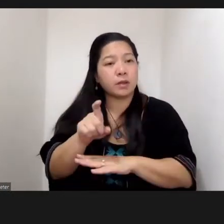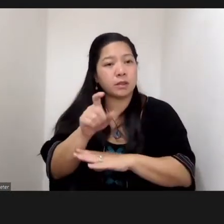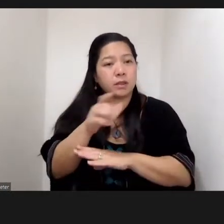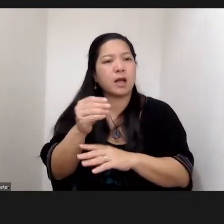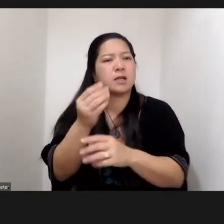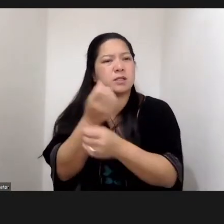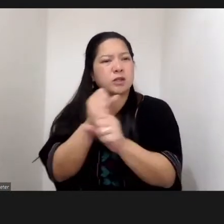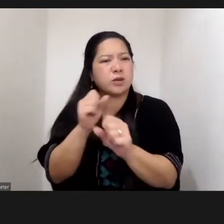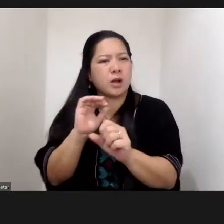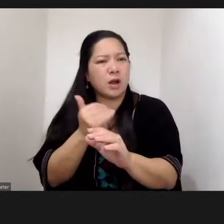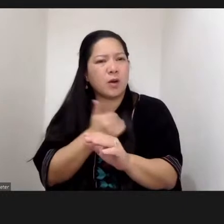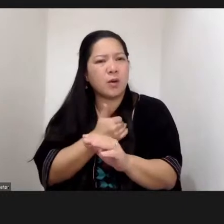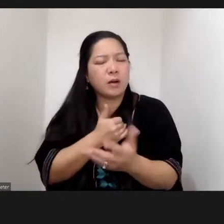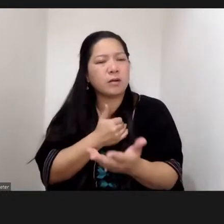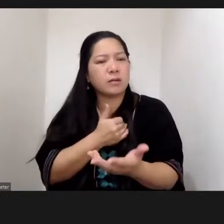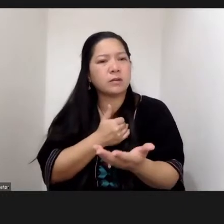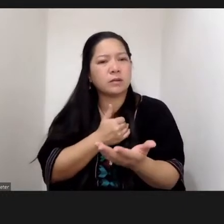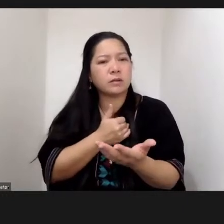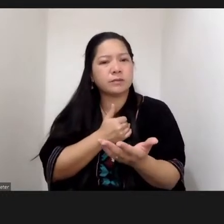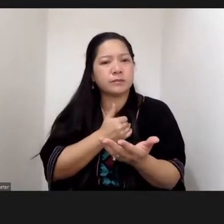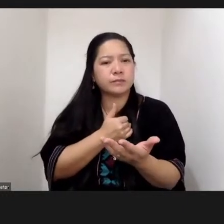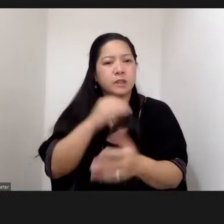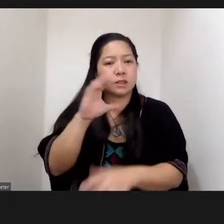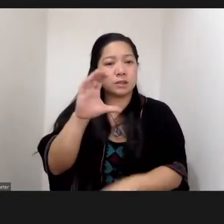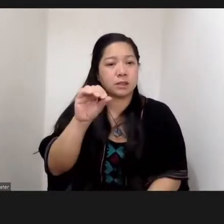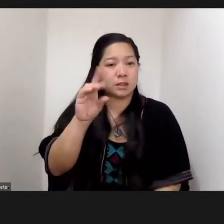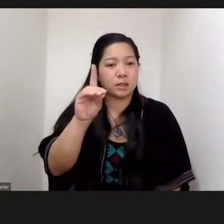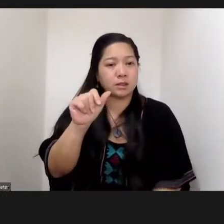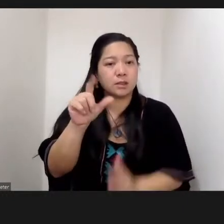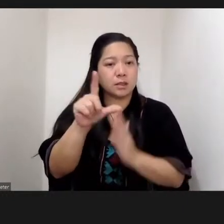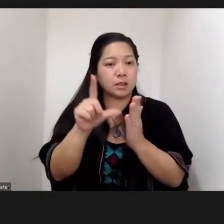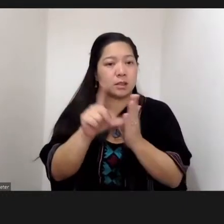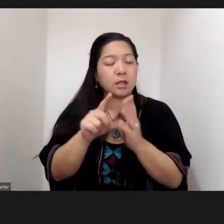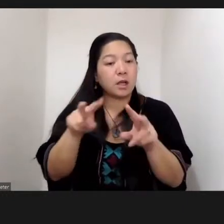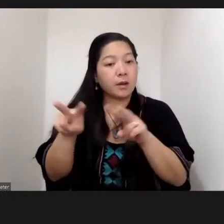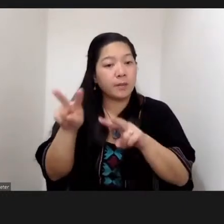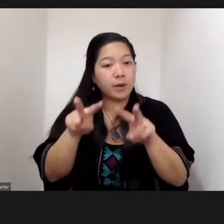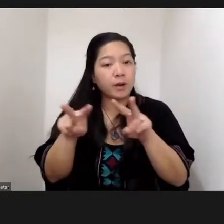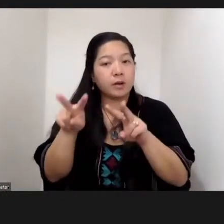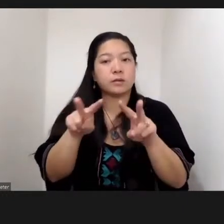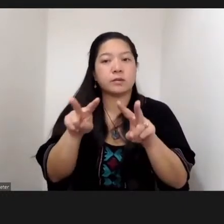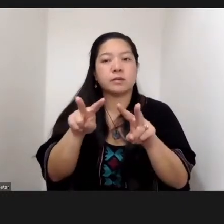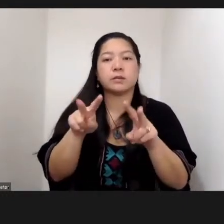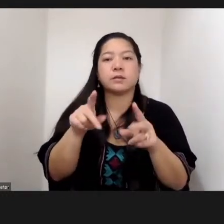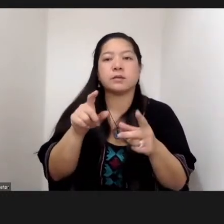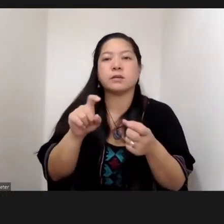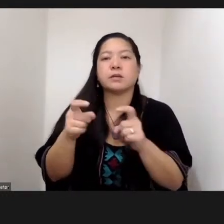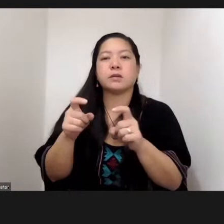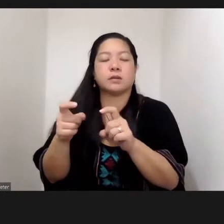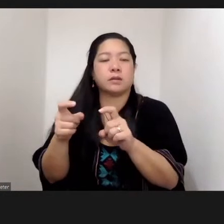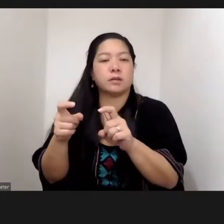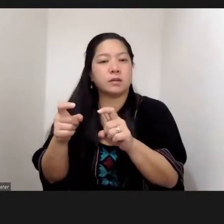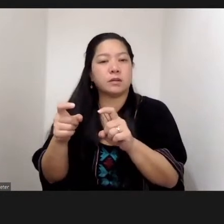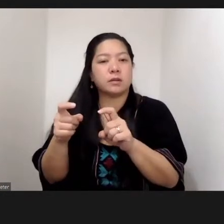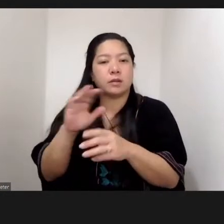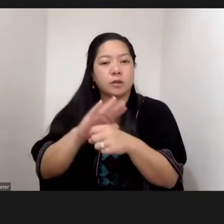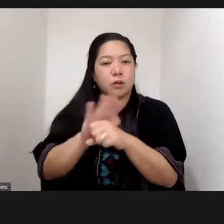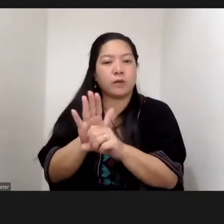Recently, the CDC announced new metrics that monitor the transmission of COVID-19